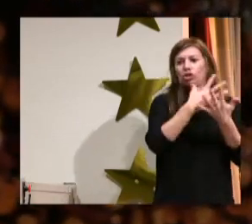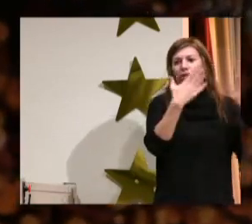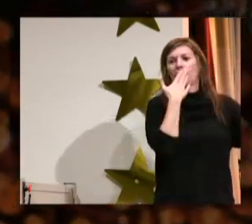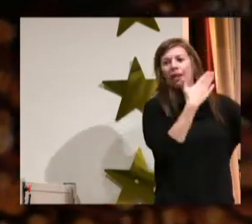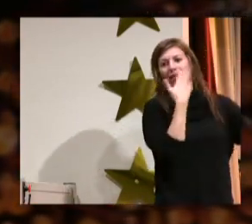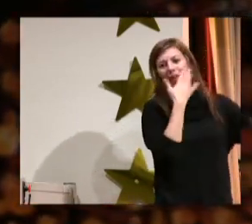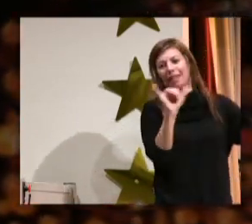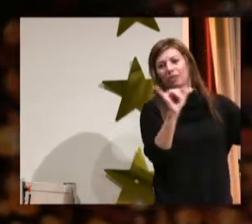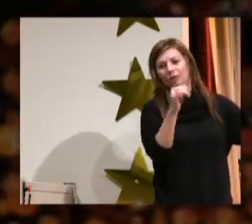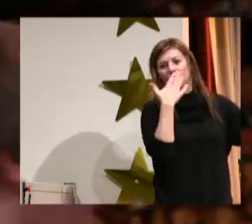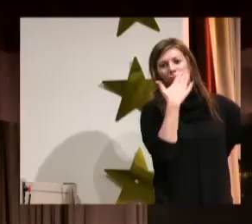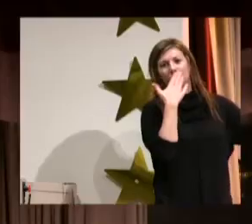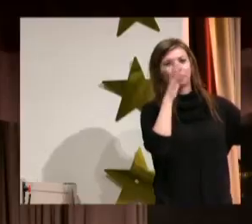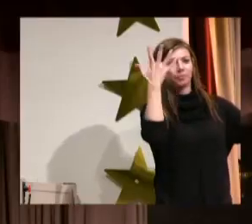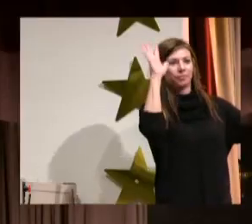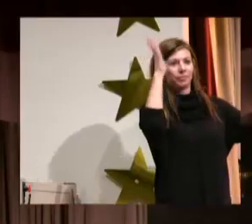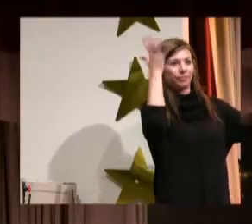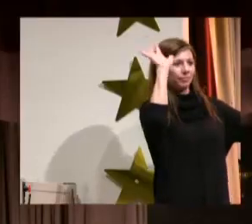best, Miss